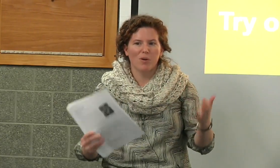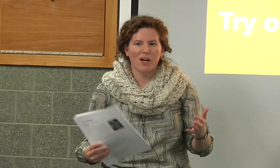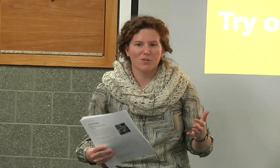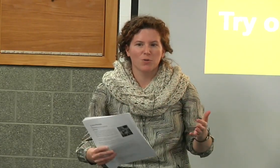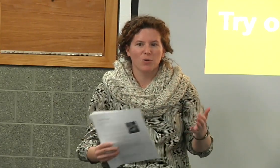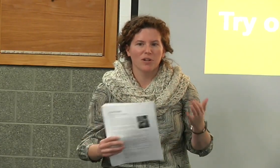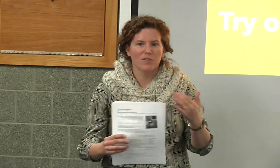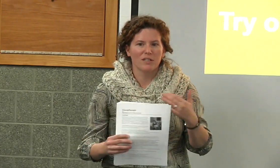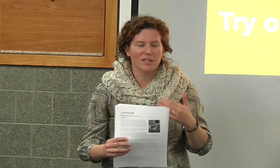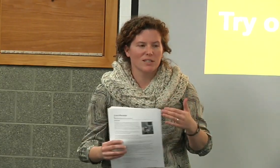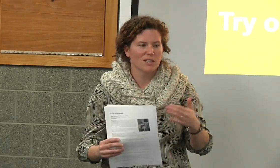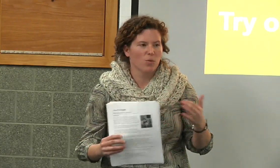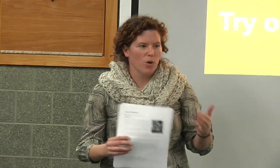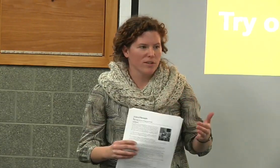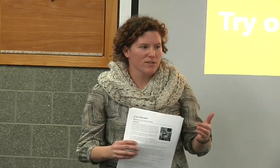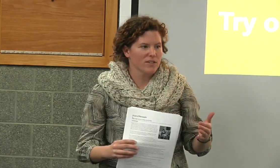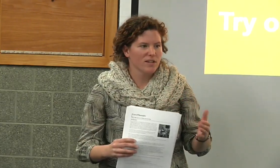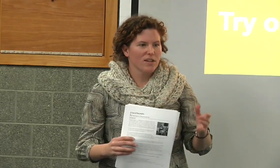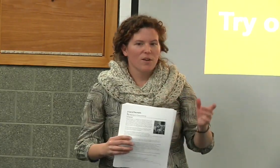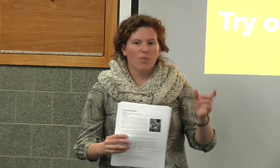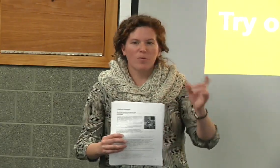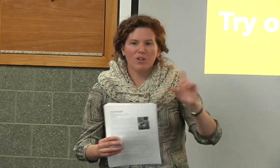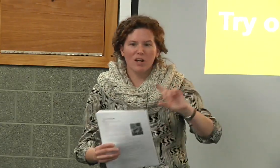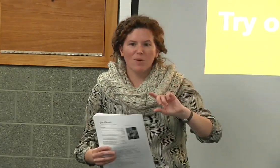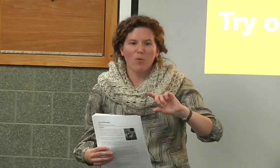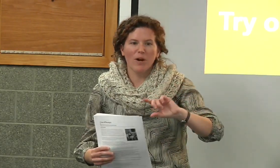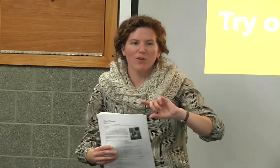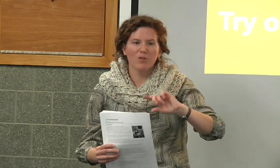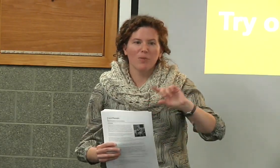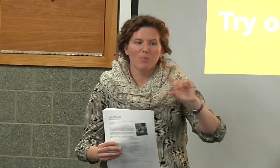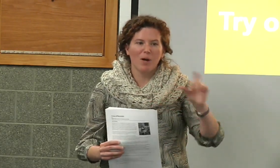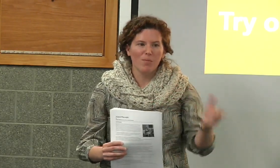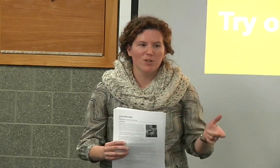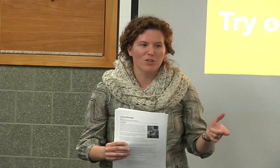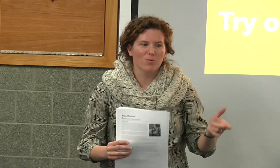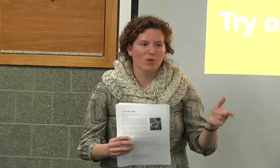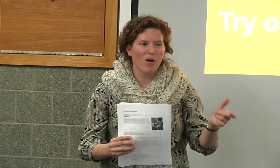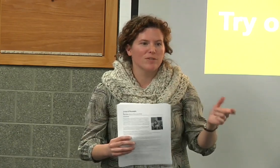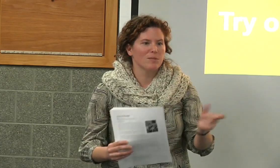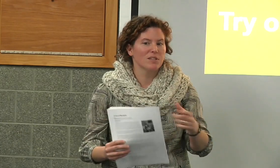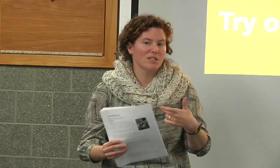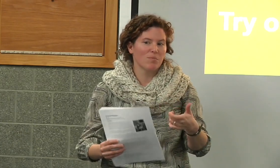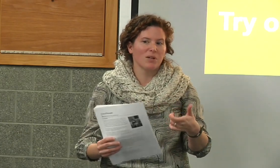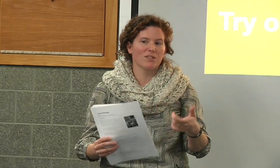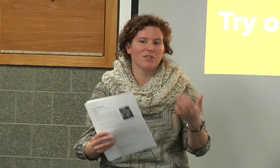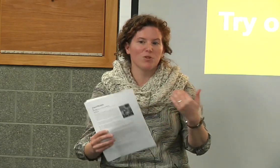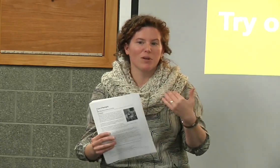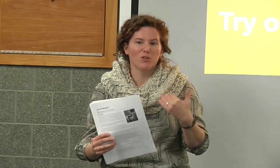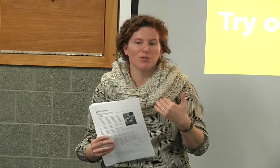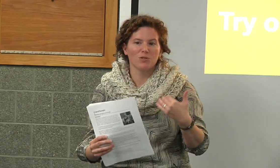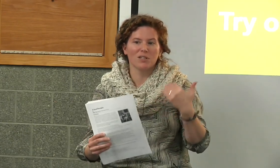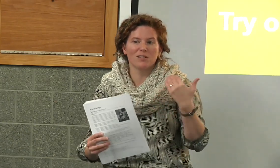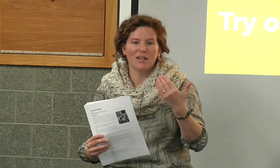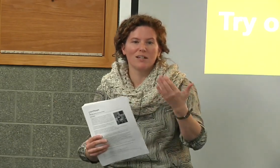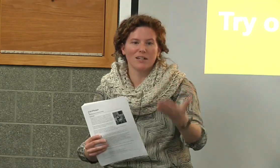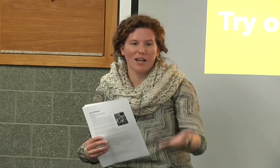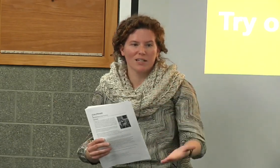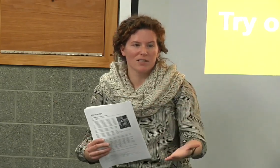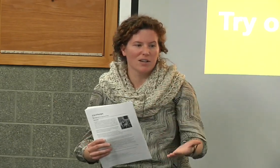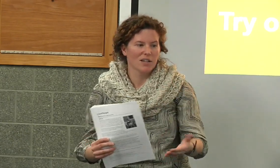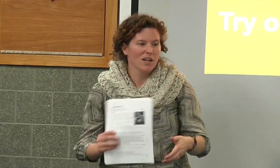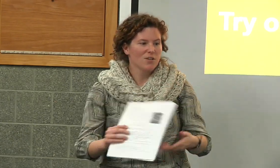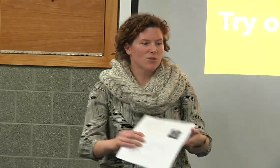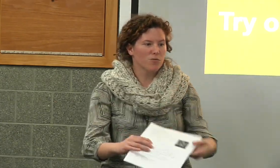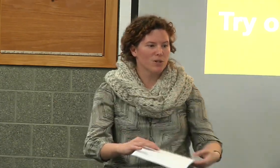find a repository of existing ones. When we talk about where you might publish them, those are often some of the same places that you might choose to send in a